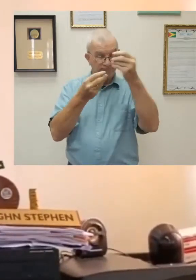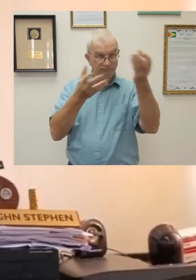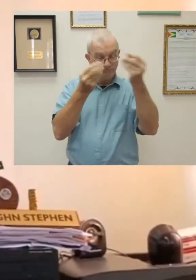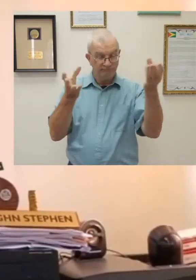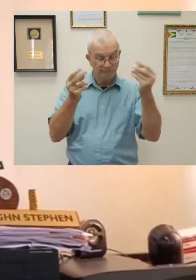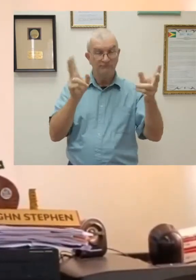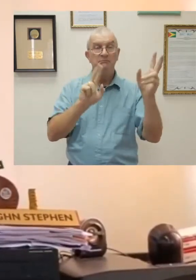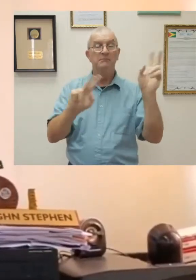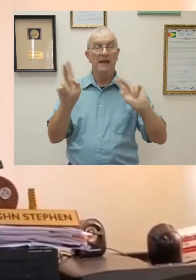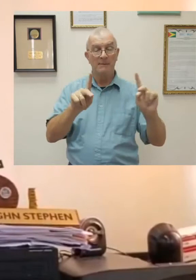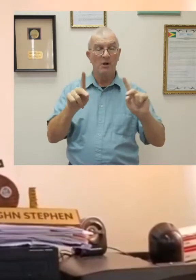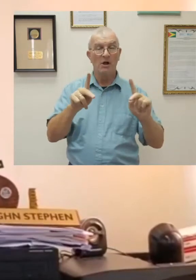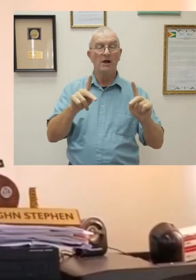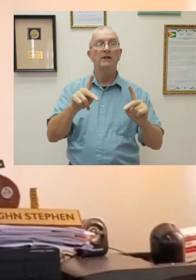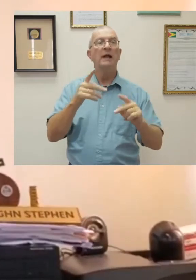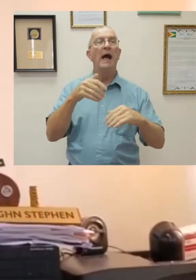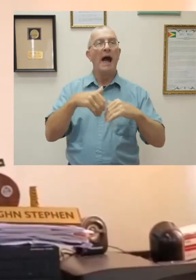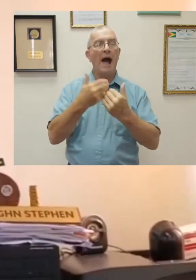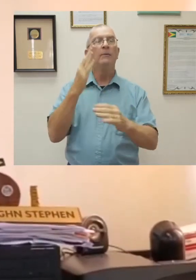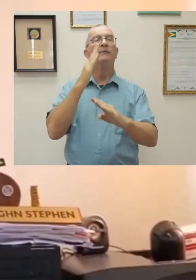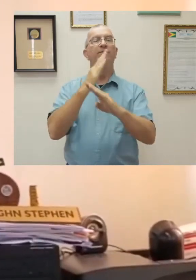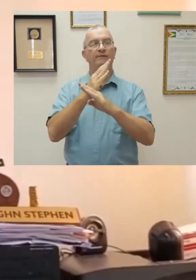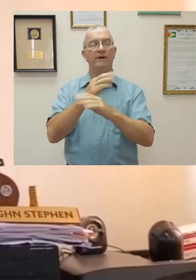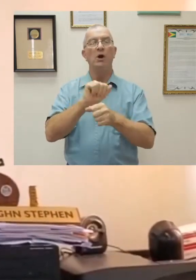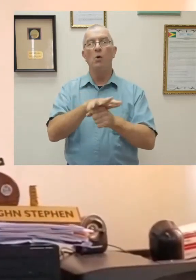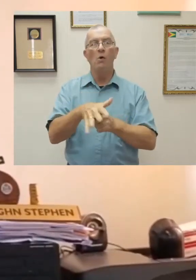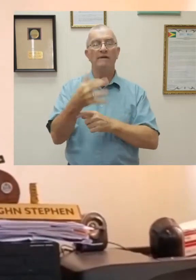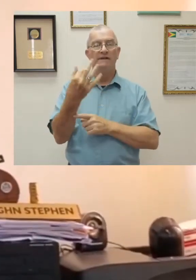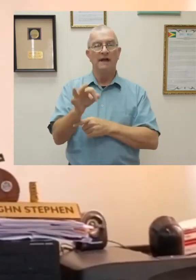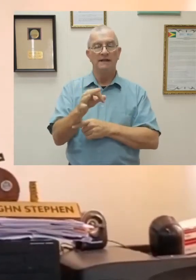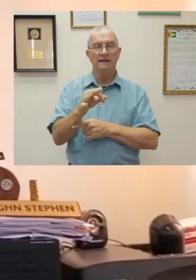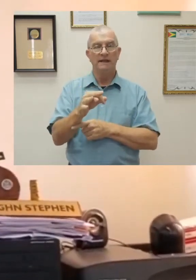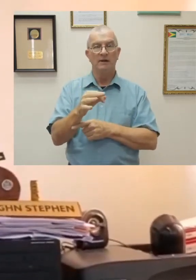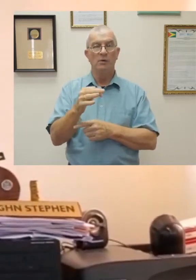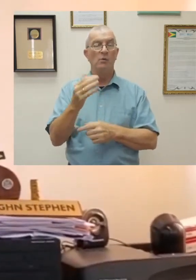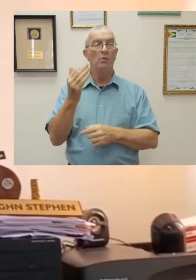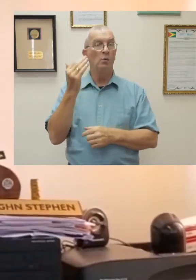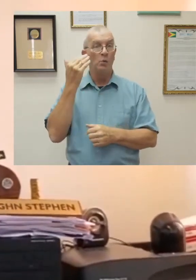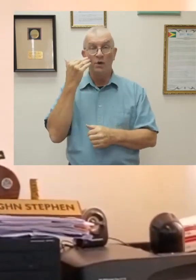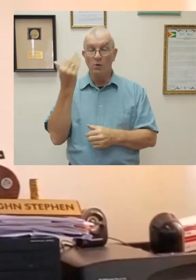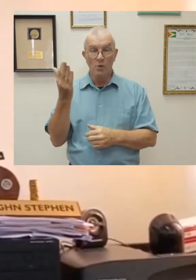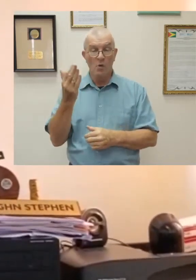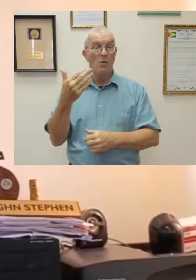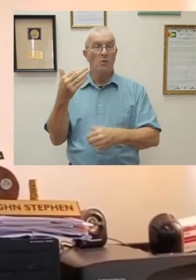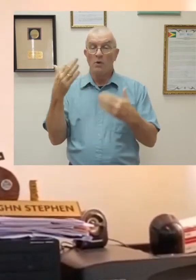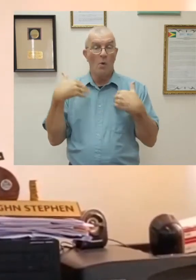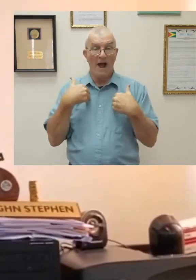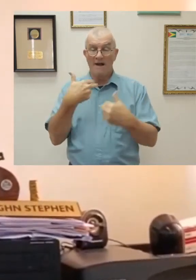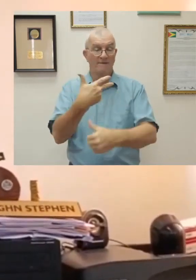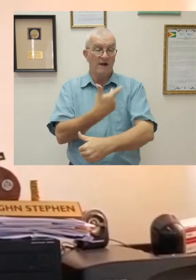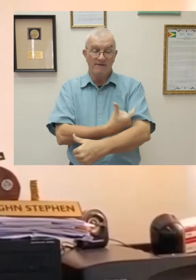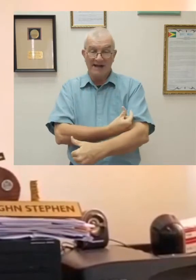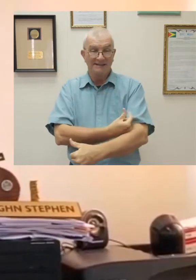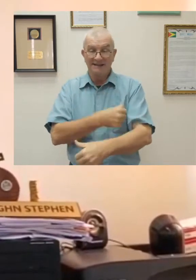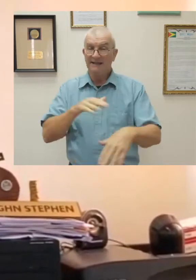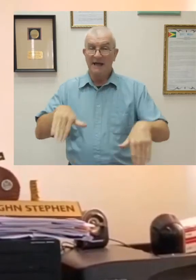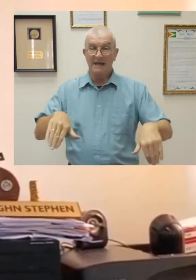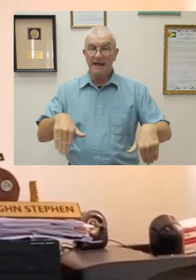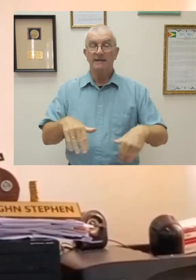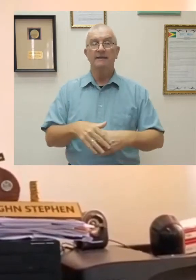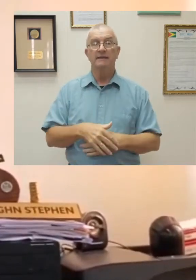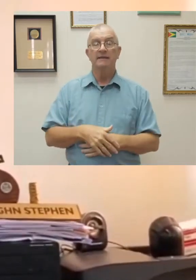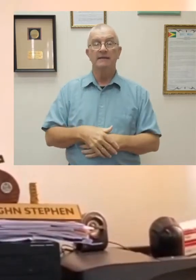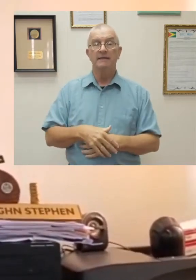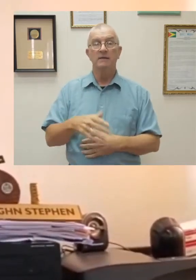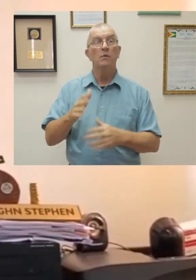on preventive measures of COVID-19. We know today there isn't any vaccine for COVID-19 available,